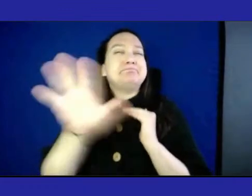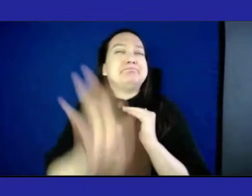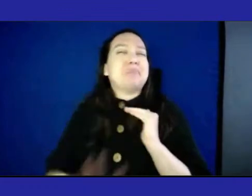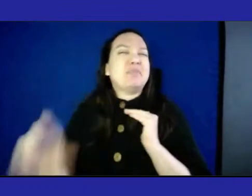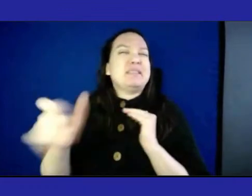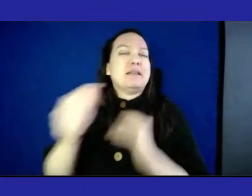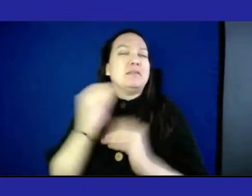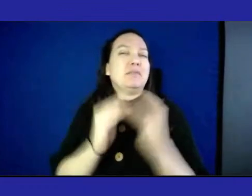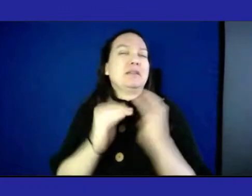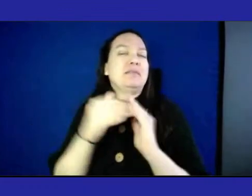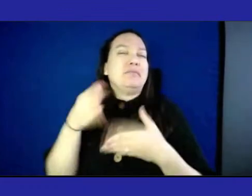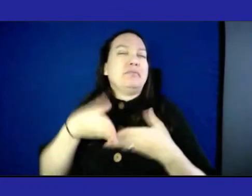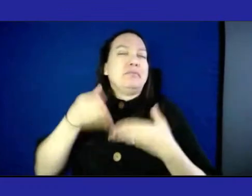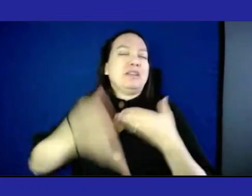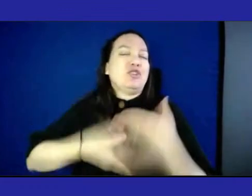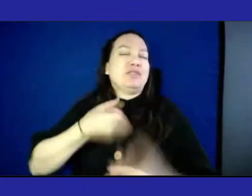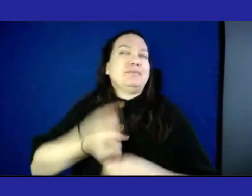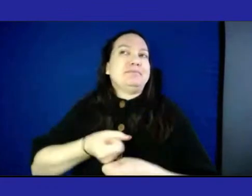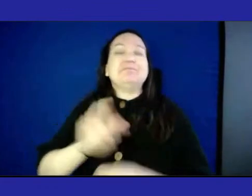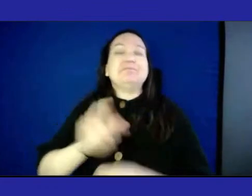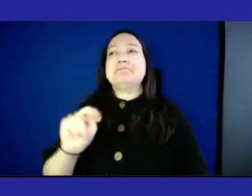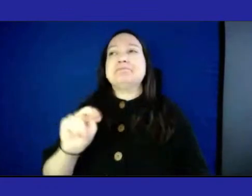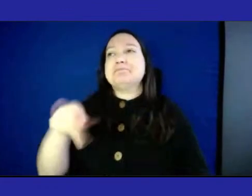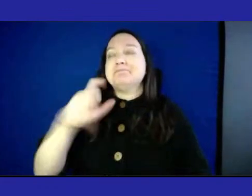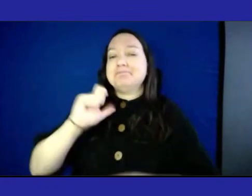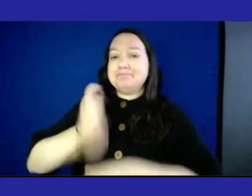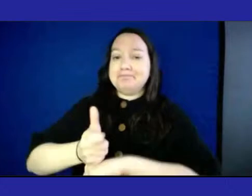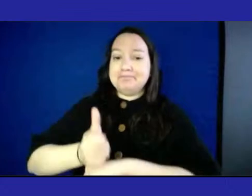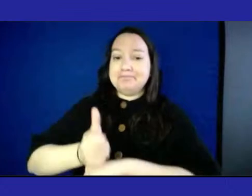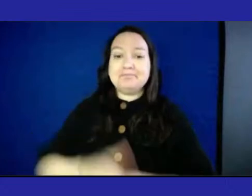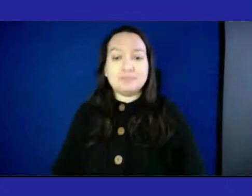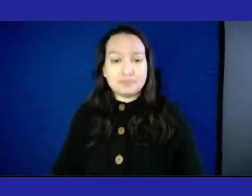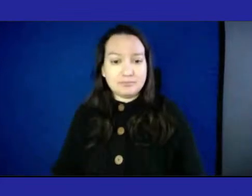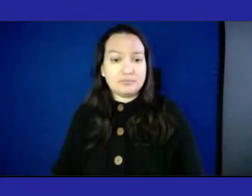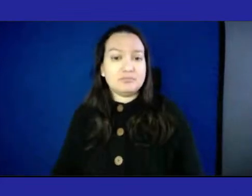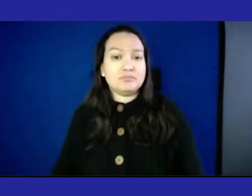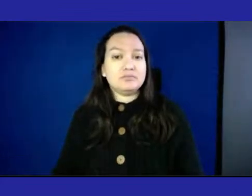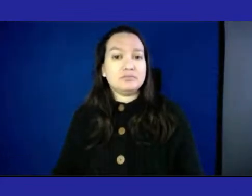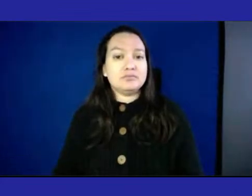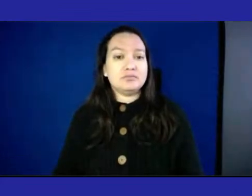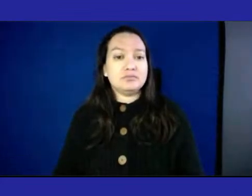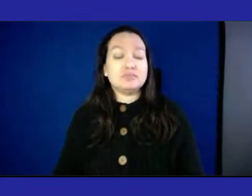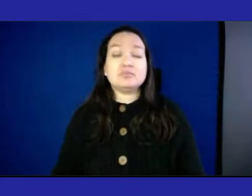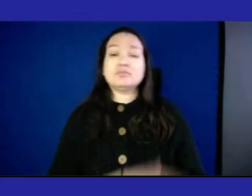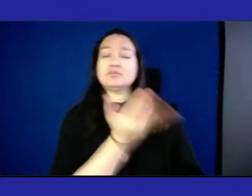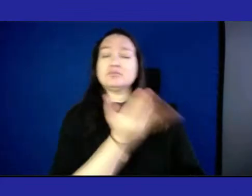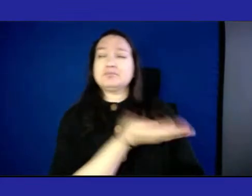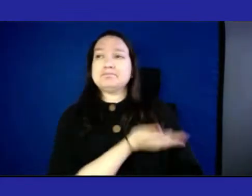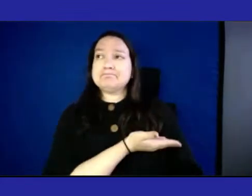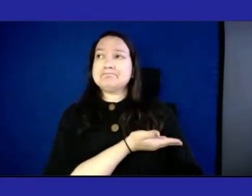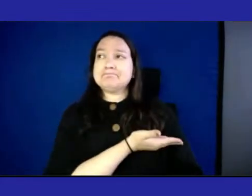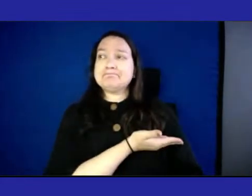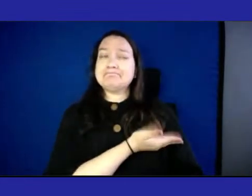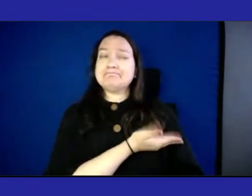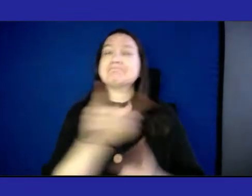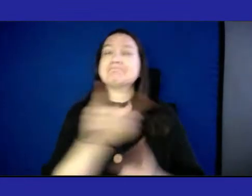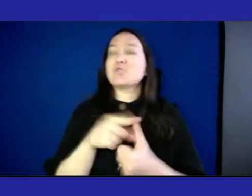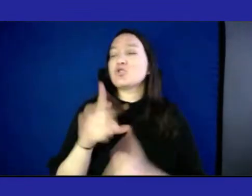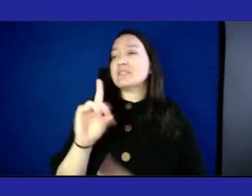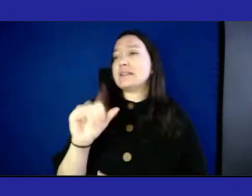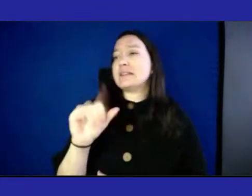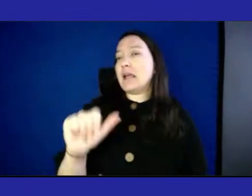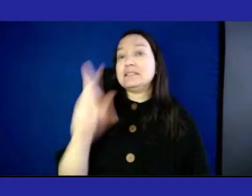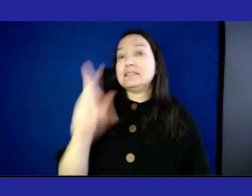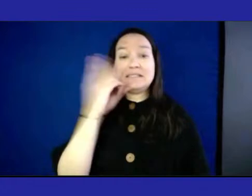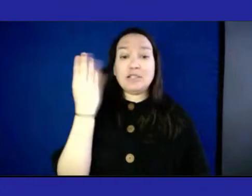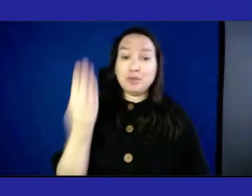year to have nurse practitioners in place. Next slide, please. So this is some of our initial data. So you can see here in blue, this is